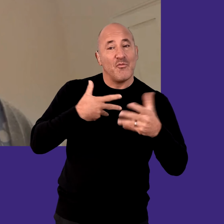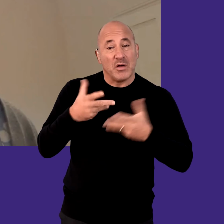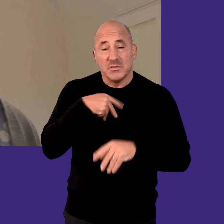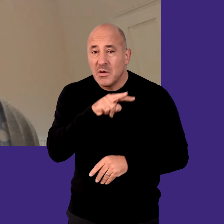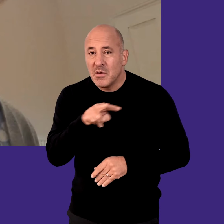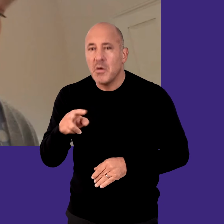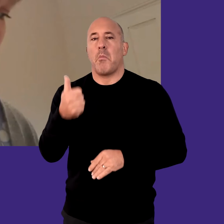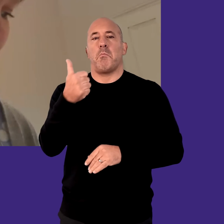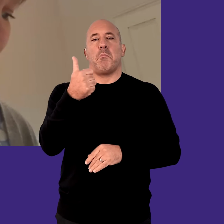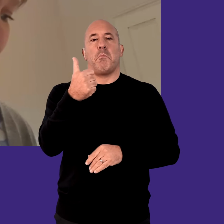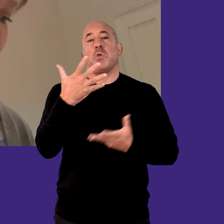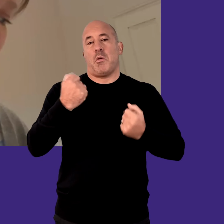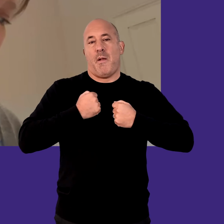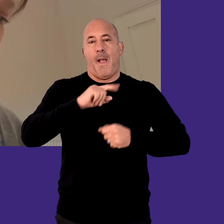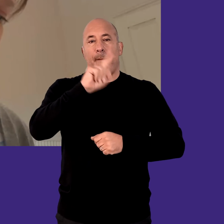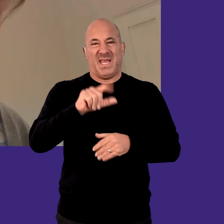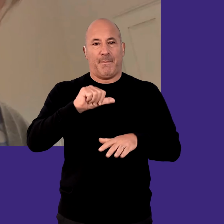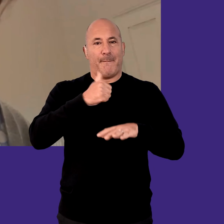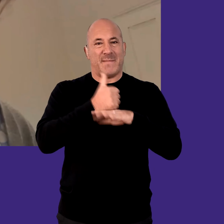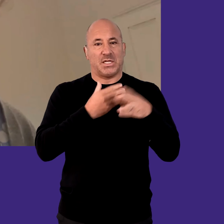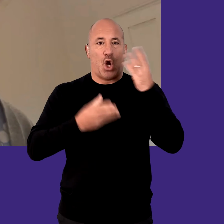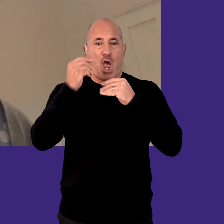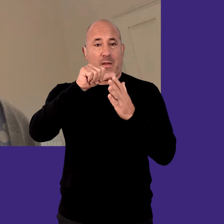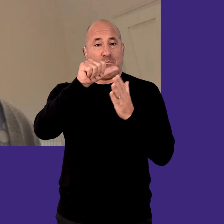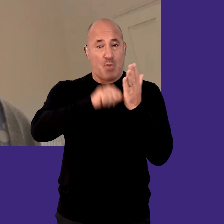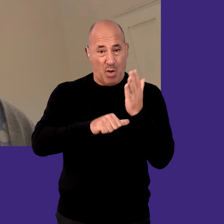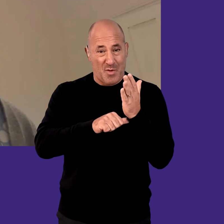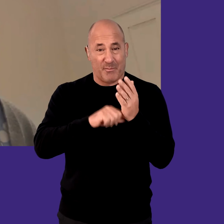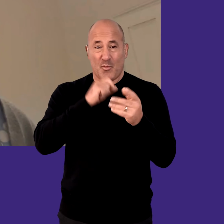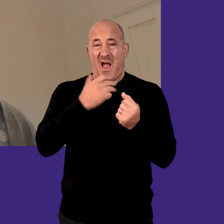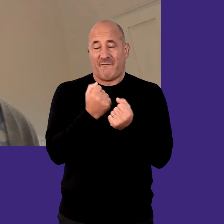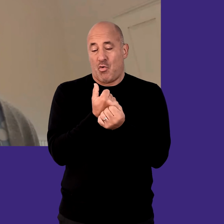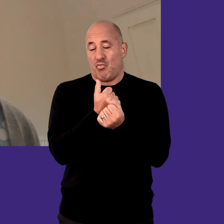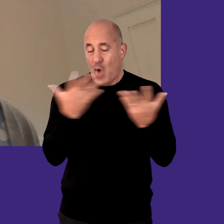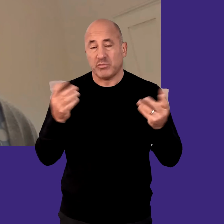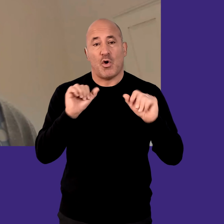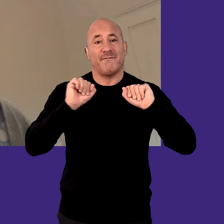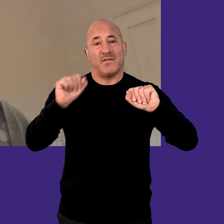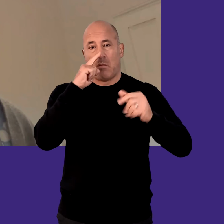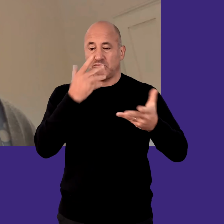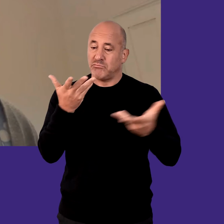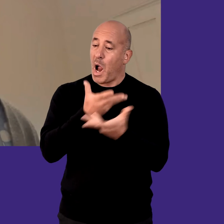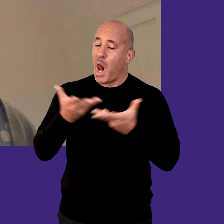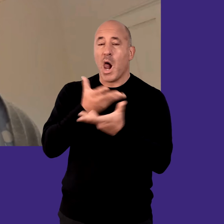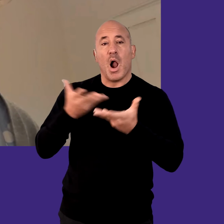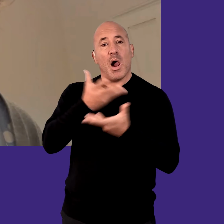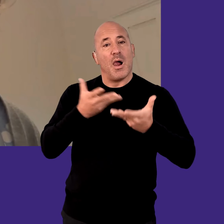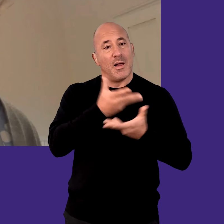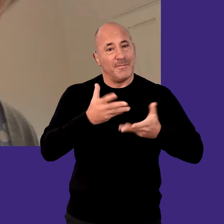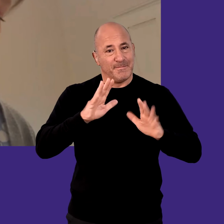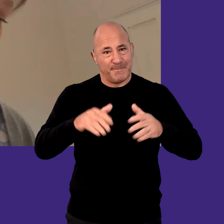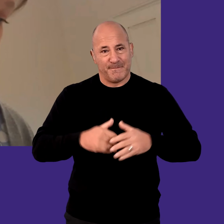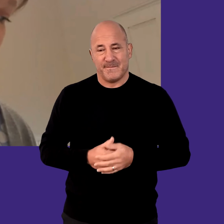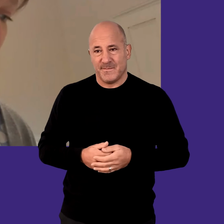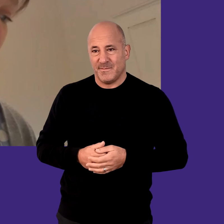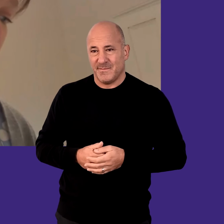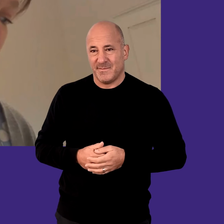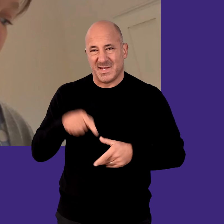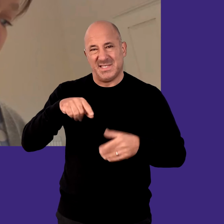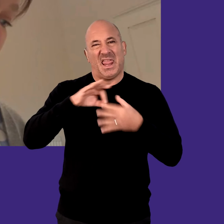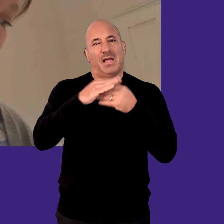problem solve and brainstorm. So our place-based peer learning program is going to consist of a fair amount of that time where we